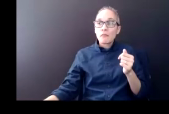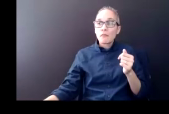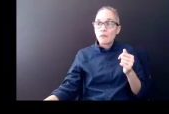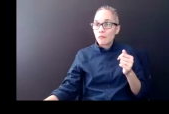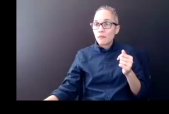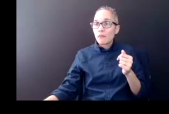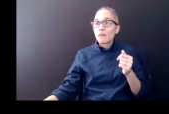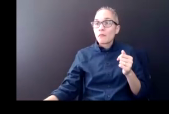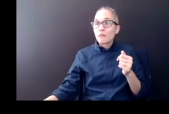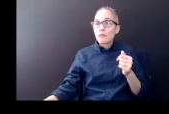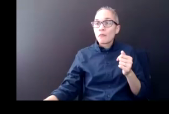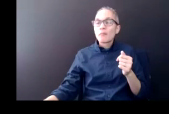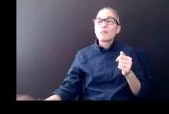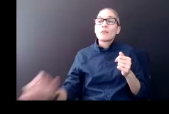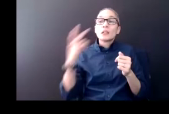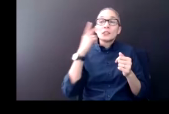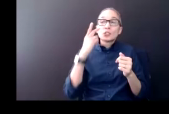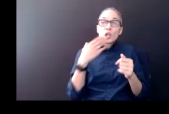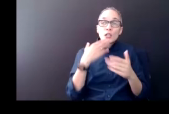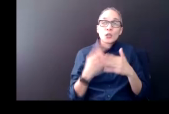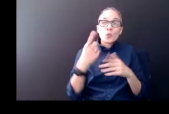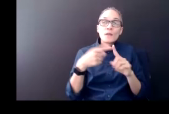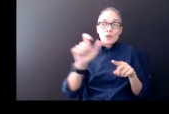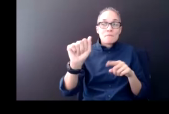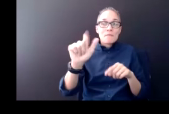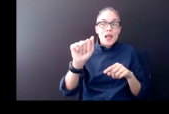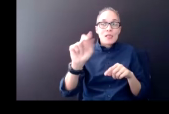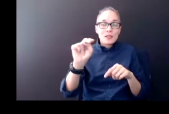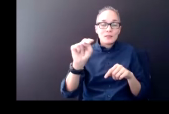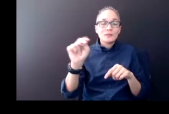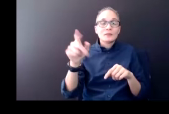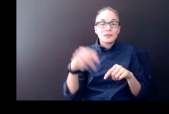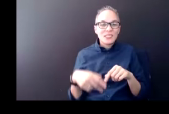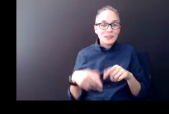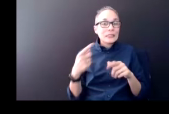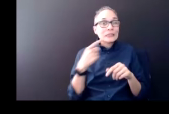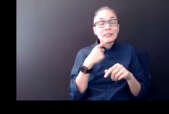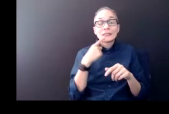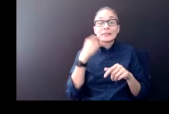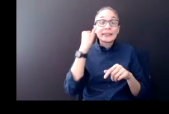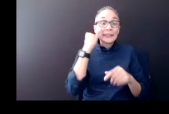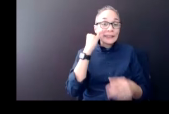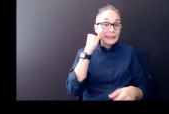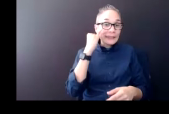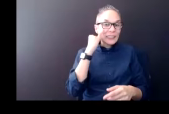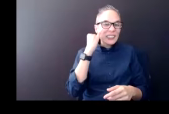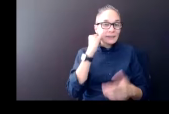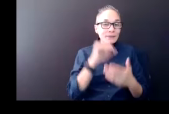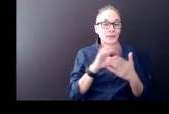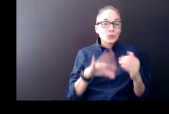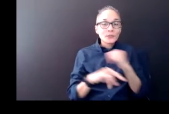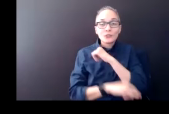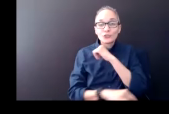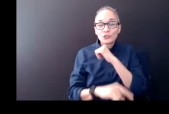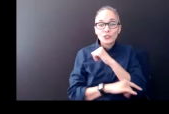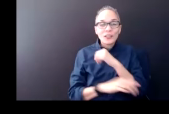I saw a good one come up Yeah, from Alan was, and other people have mentioned this too, is what if students cheat on all